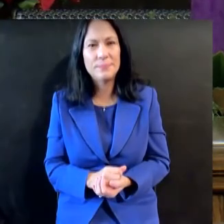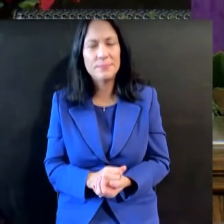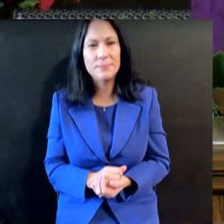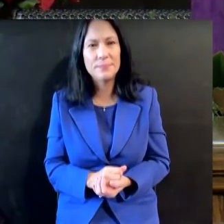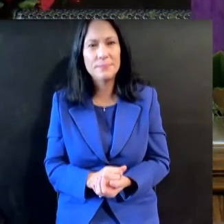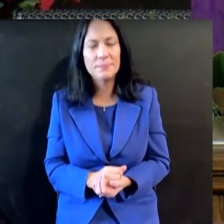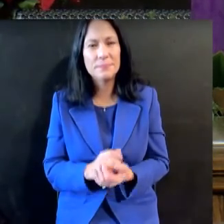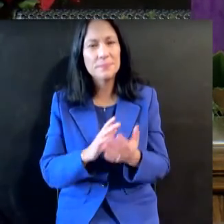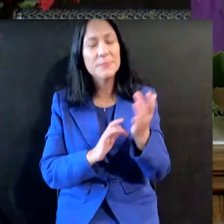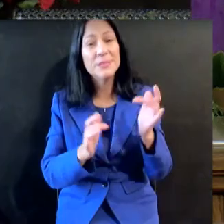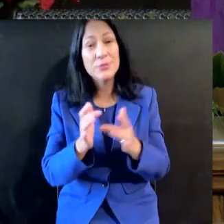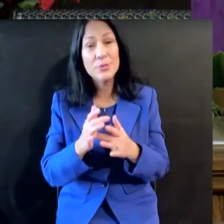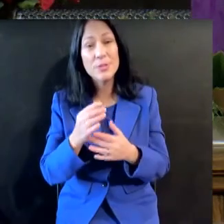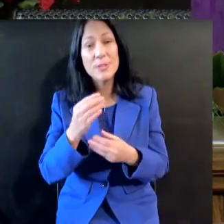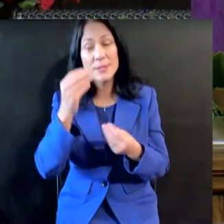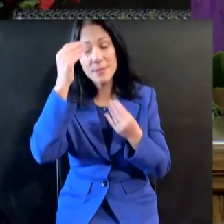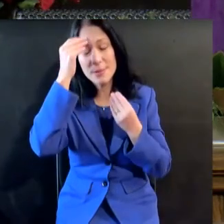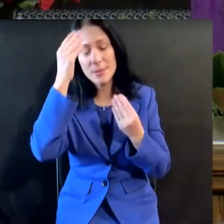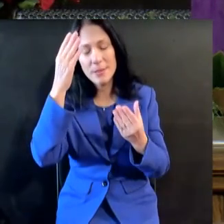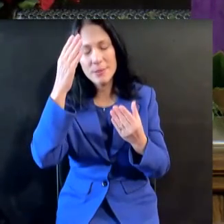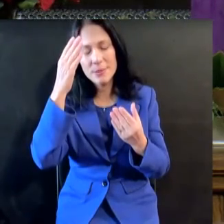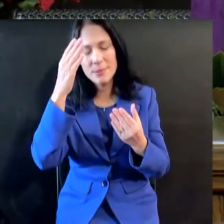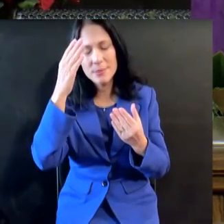But Jesus said, the master,